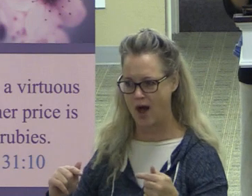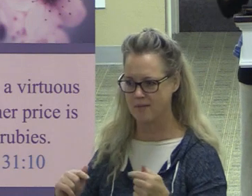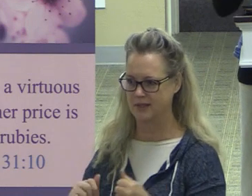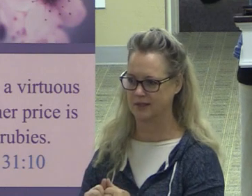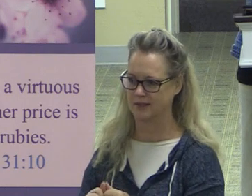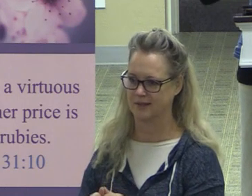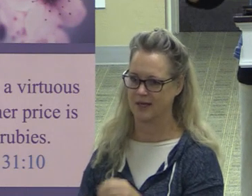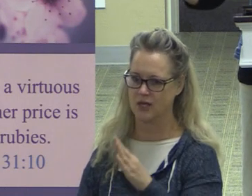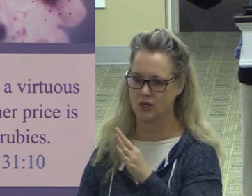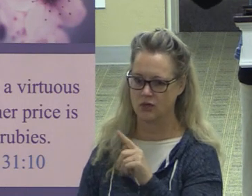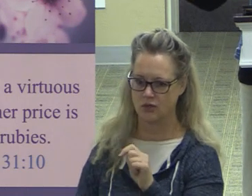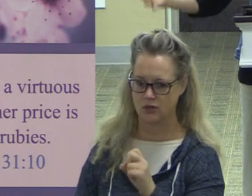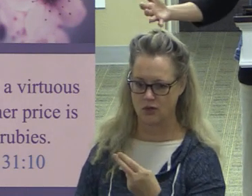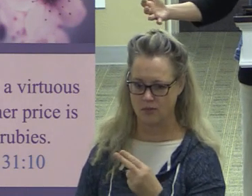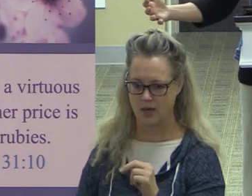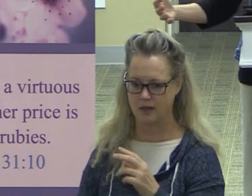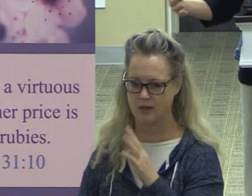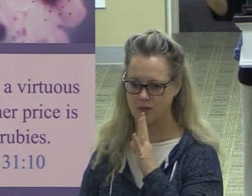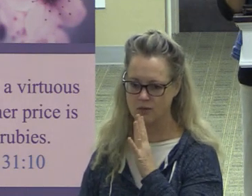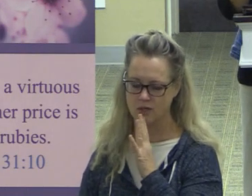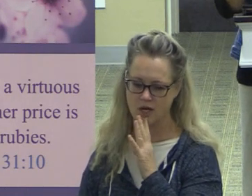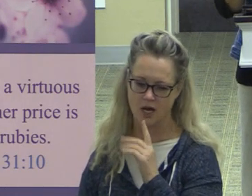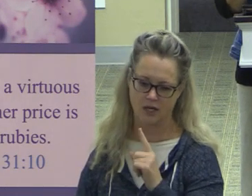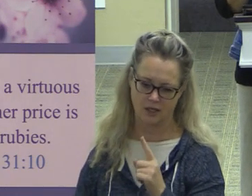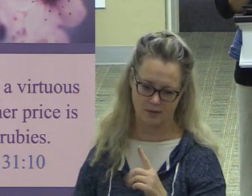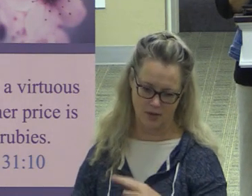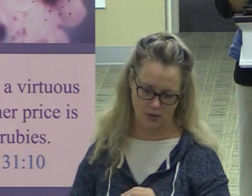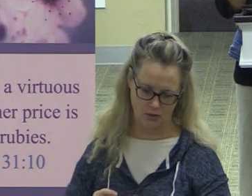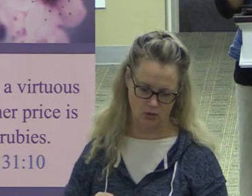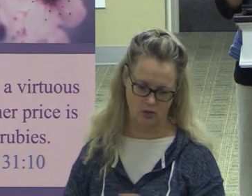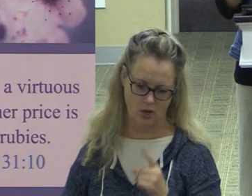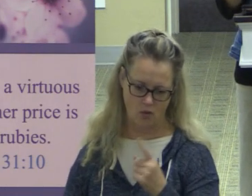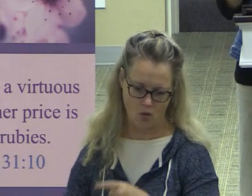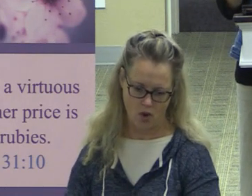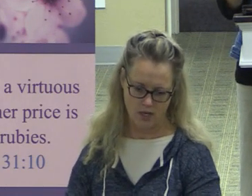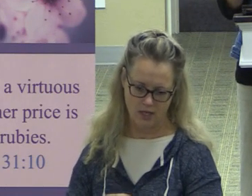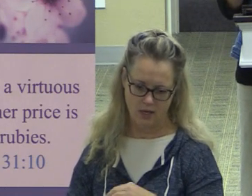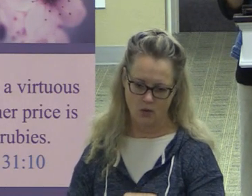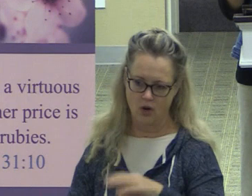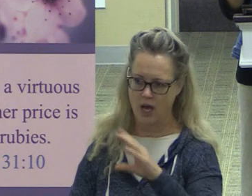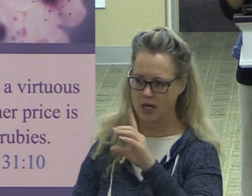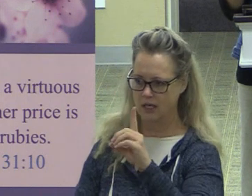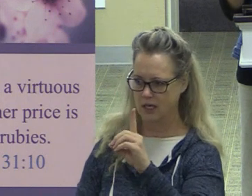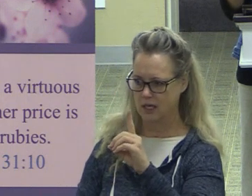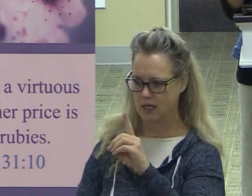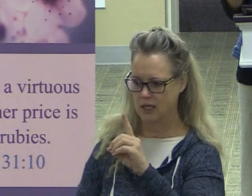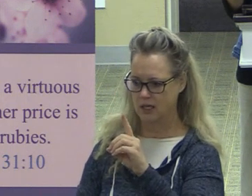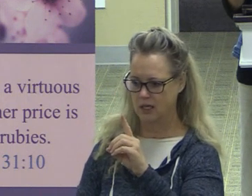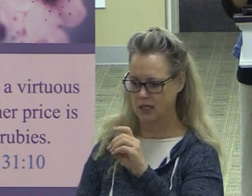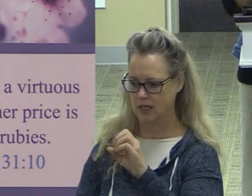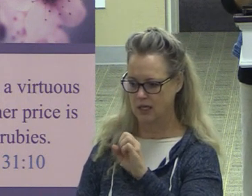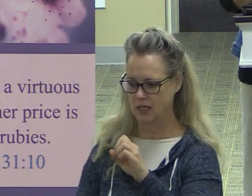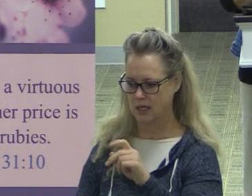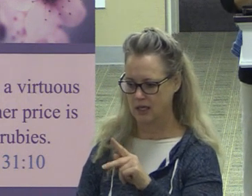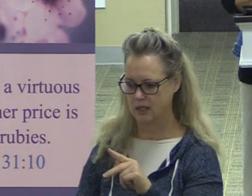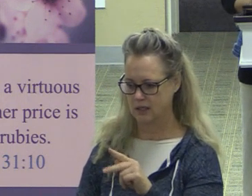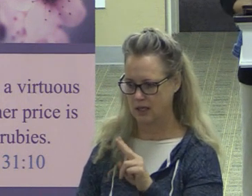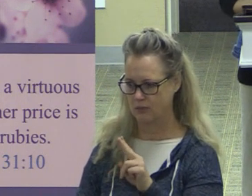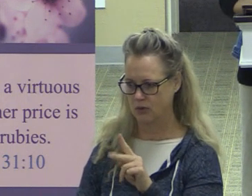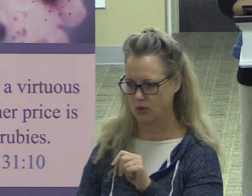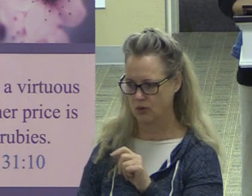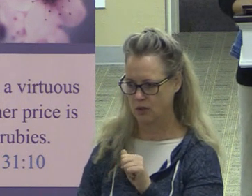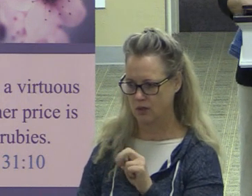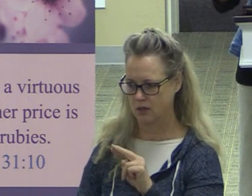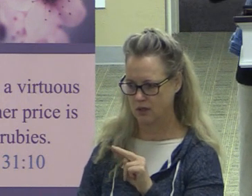one day, now we were on deputation as missionaries, and so one evening my husband had to call a meeting and